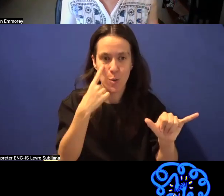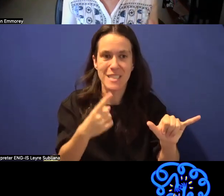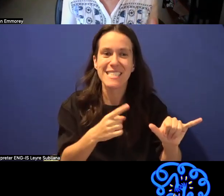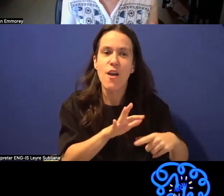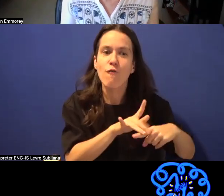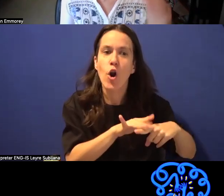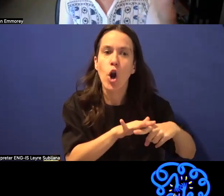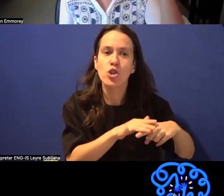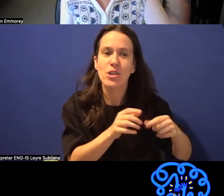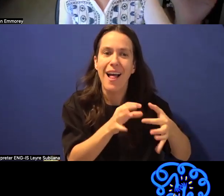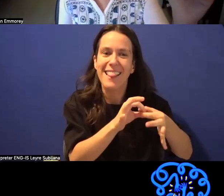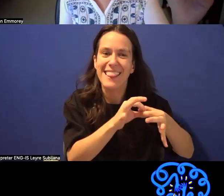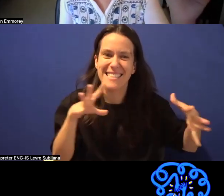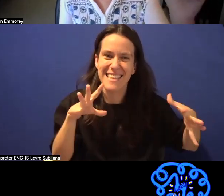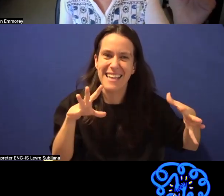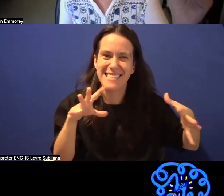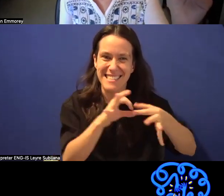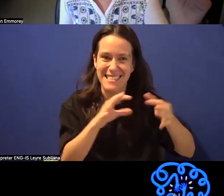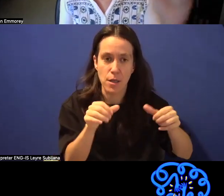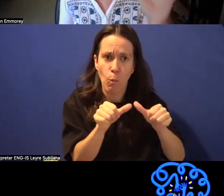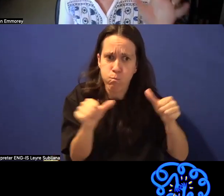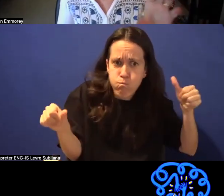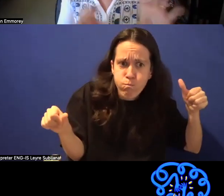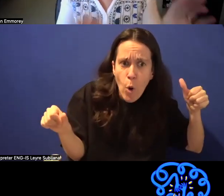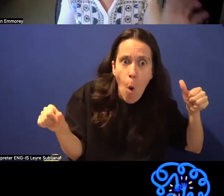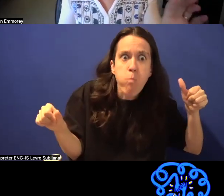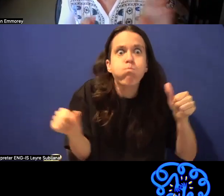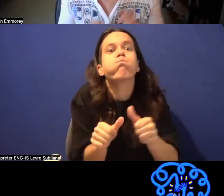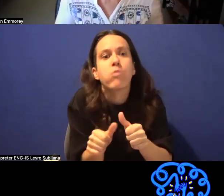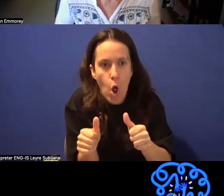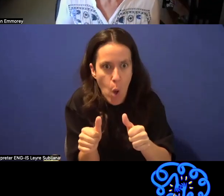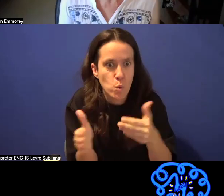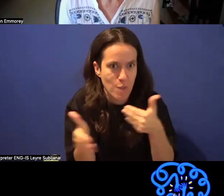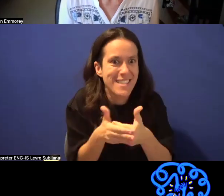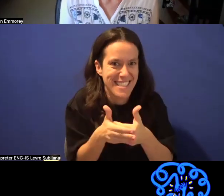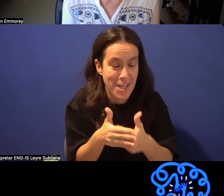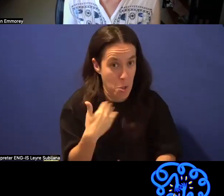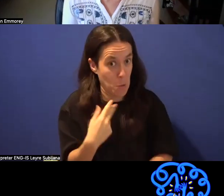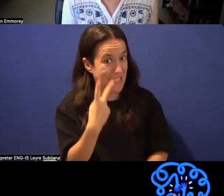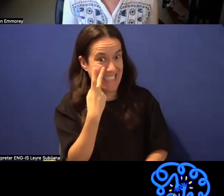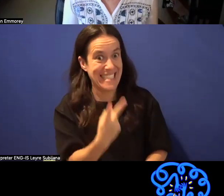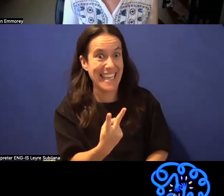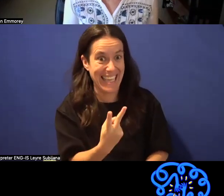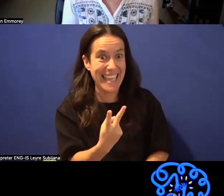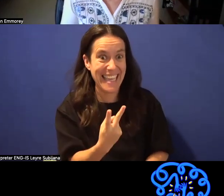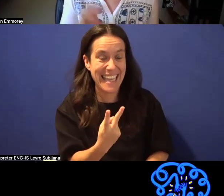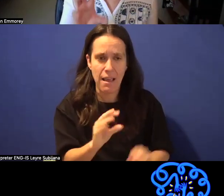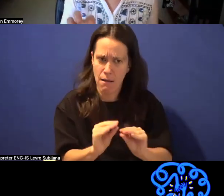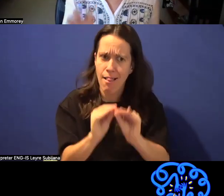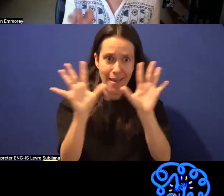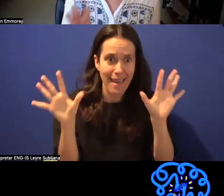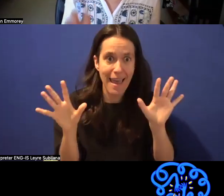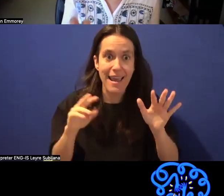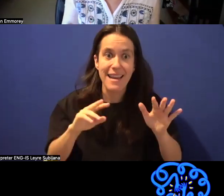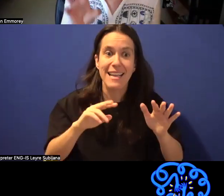phonologically similar, far phonologically dissimilar. And as the main effect there, you can see that clearly